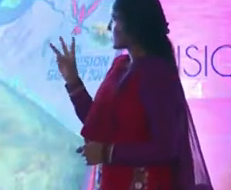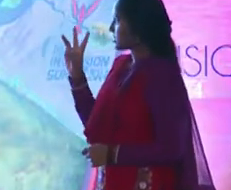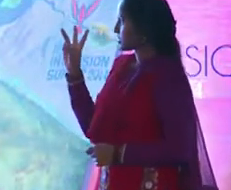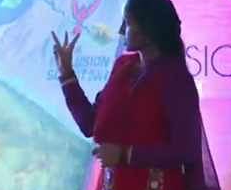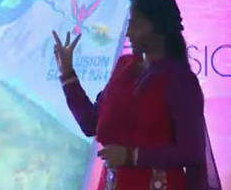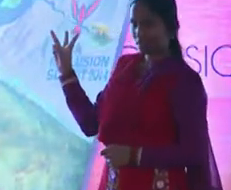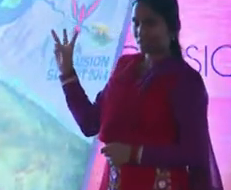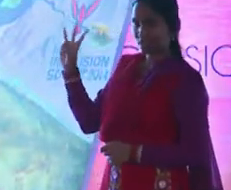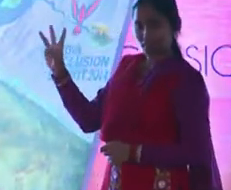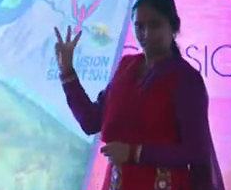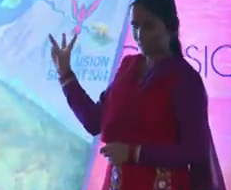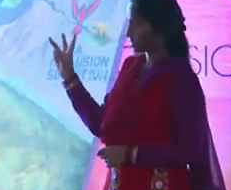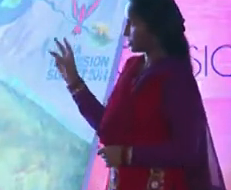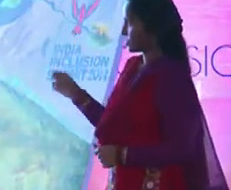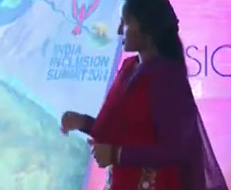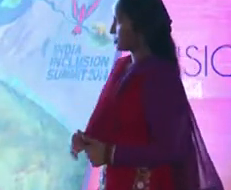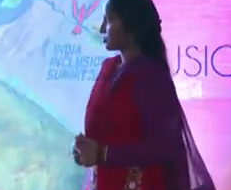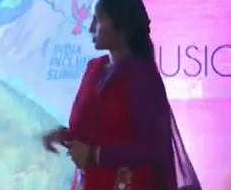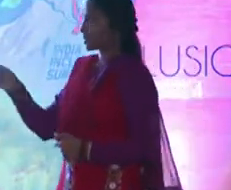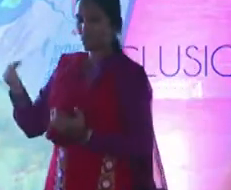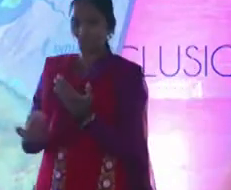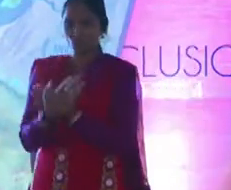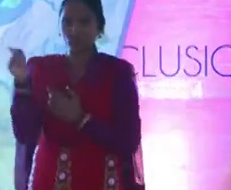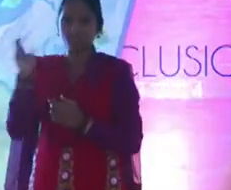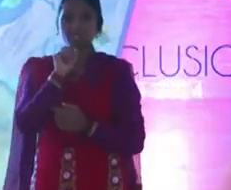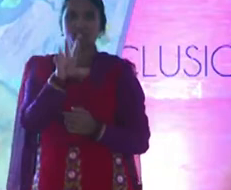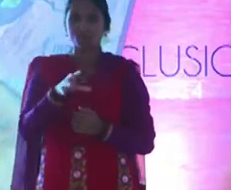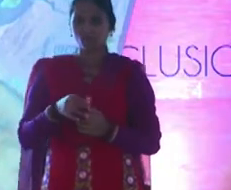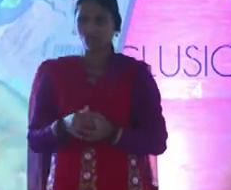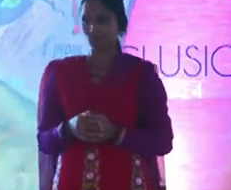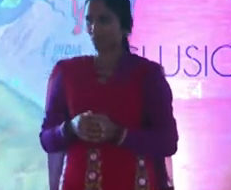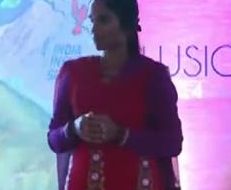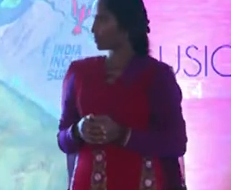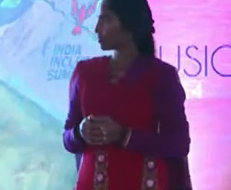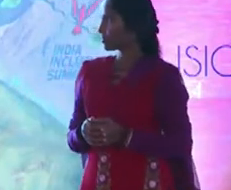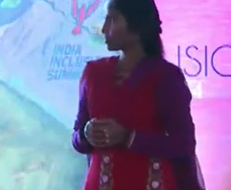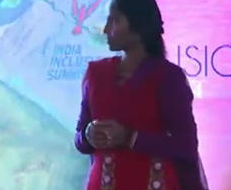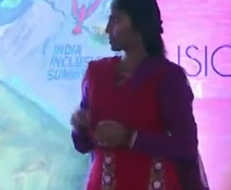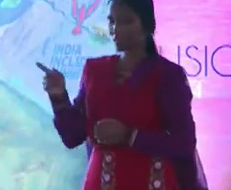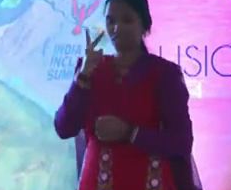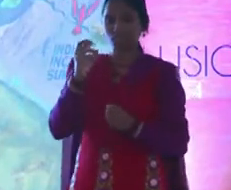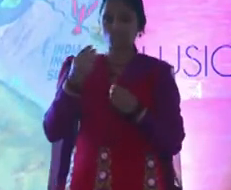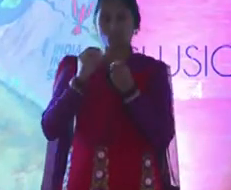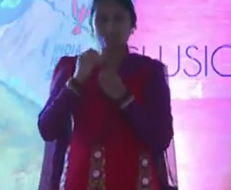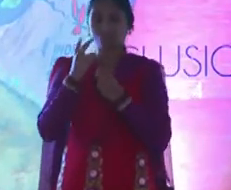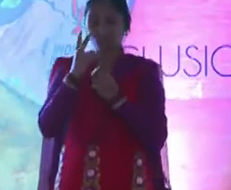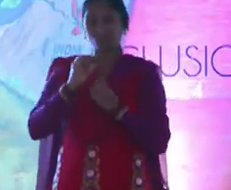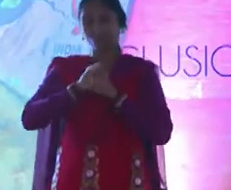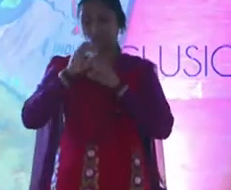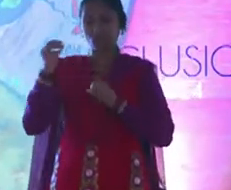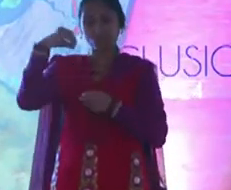department. And I just gave a comment in the morning that, well, your tree looks more beautiful, but I'll try to make my